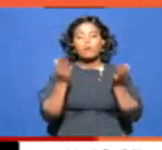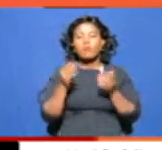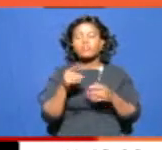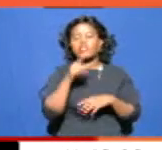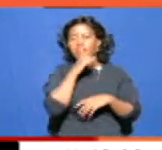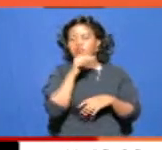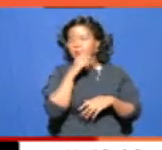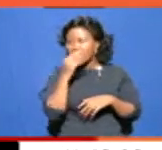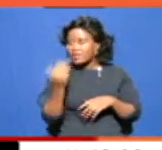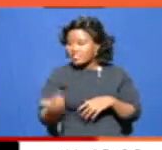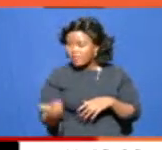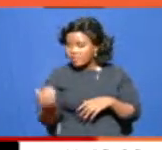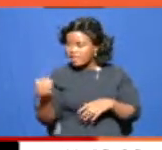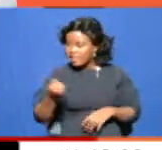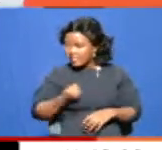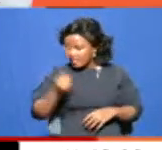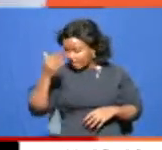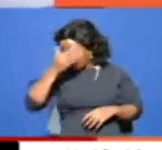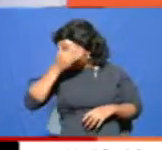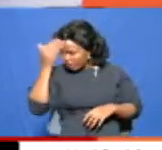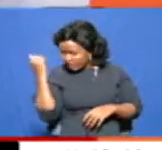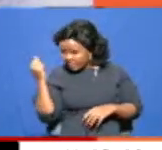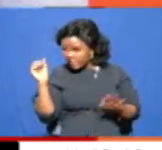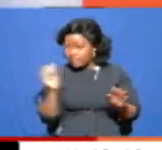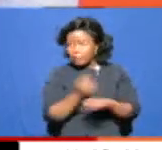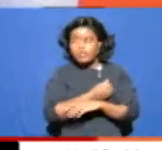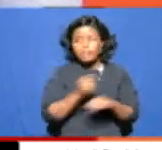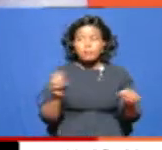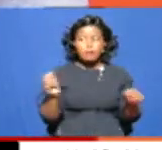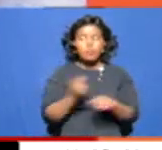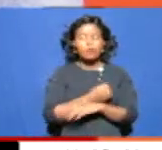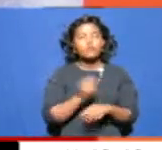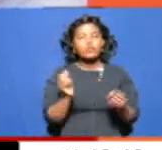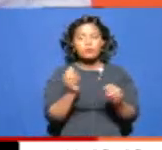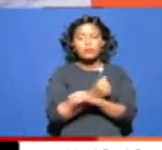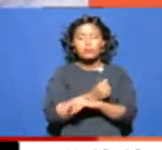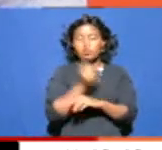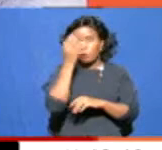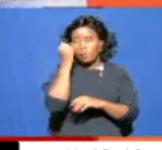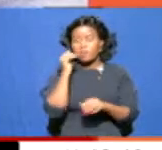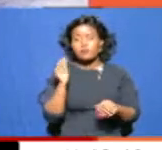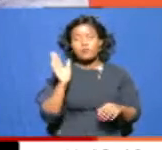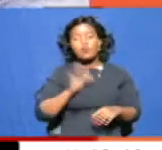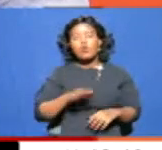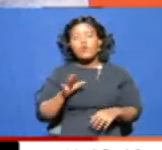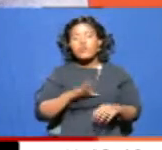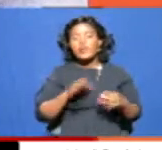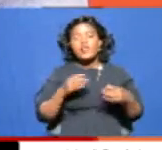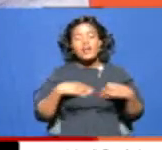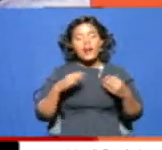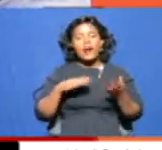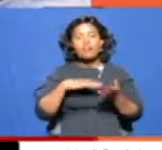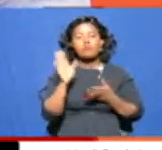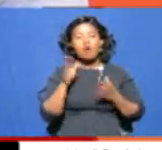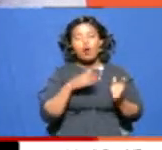about the girl child, because as I've told you, I think our women have higher chances of even playing in the World